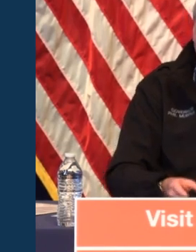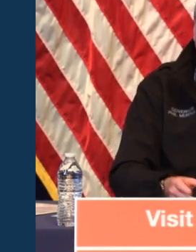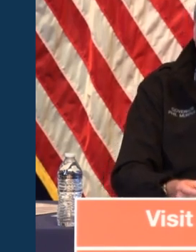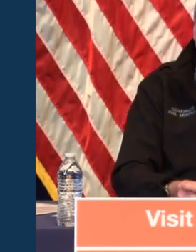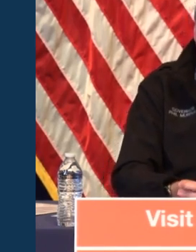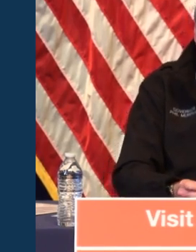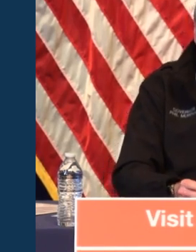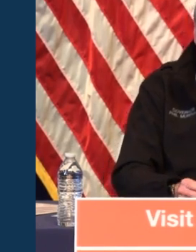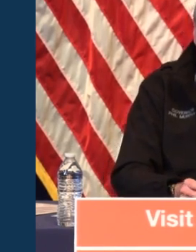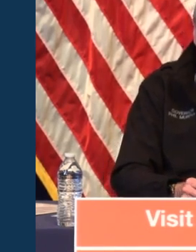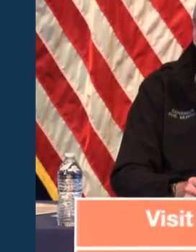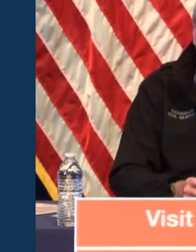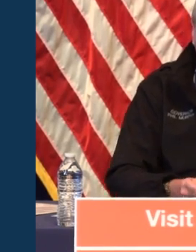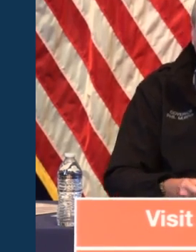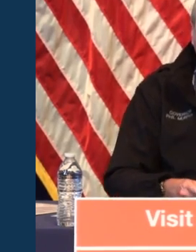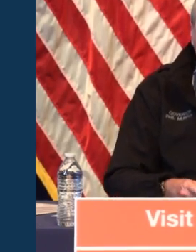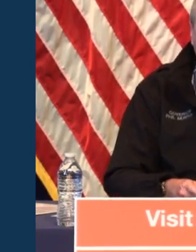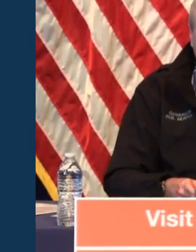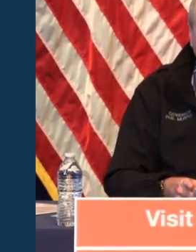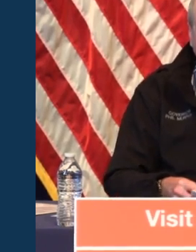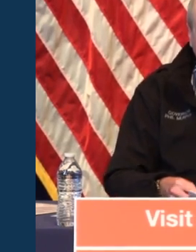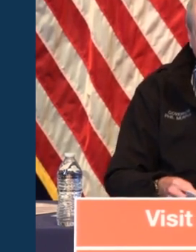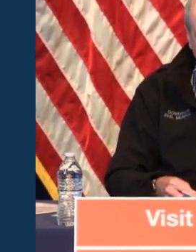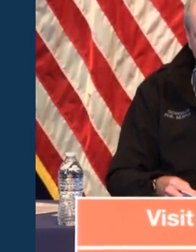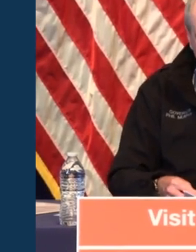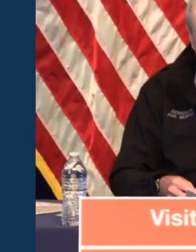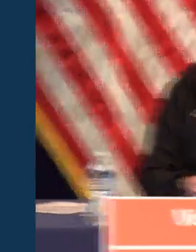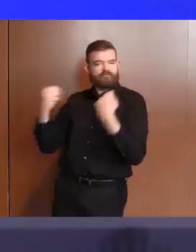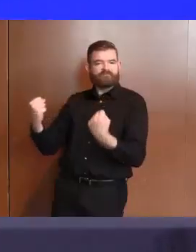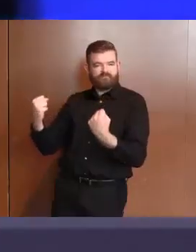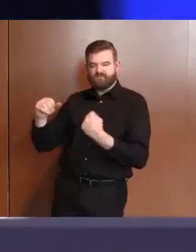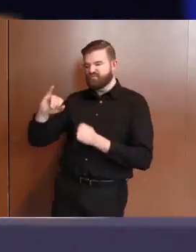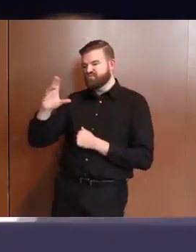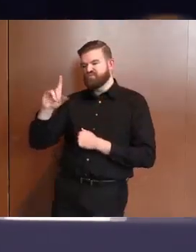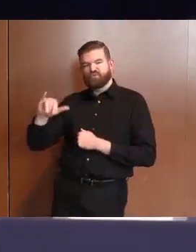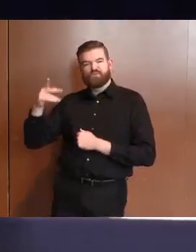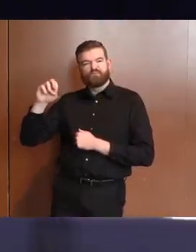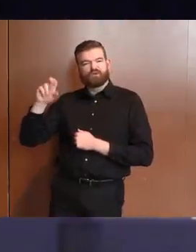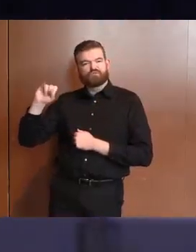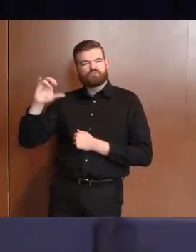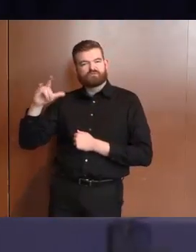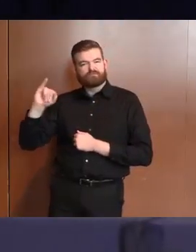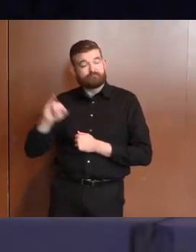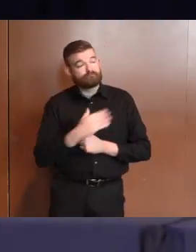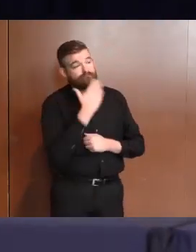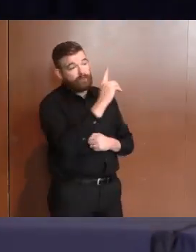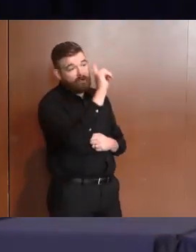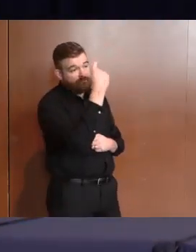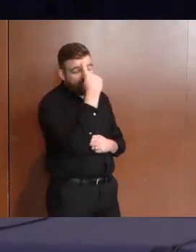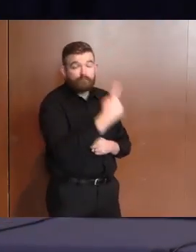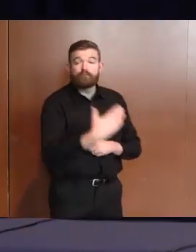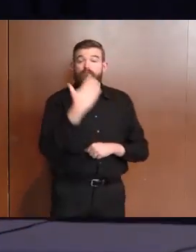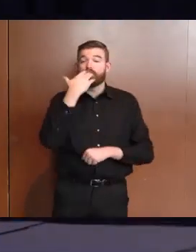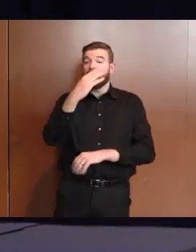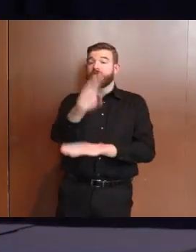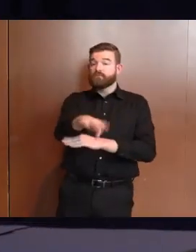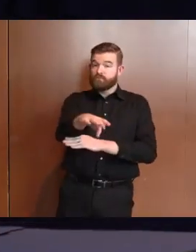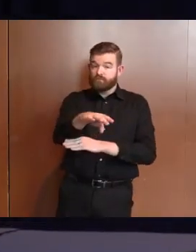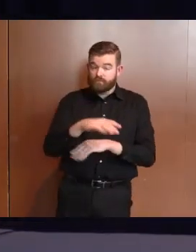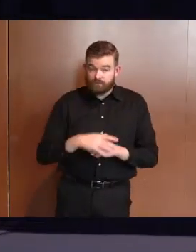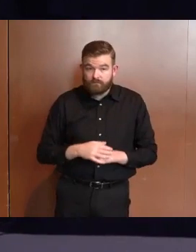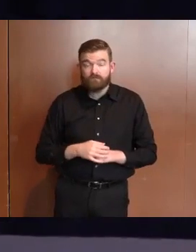introduction, the Commissioner of the Department of Health, Judy Persichilli. Thank you, Governor. Well, good afternoon. Yesterday, the